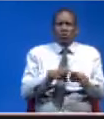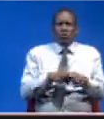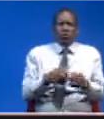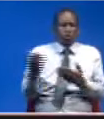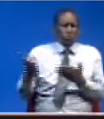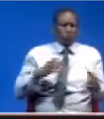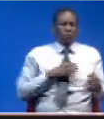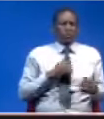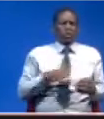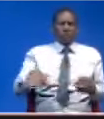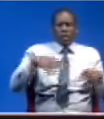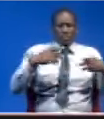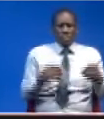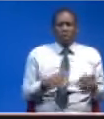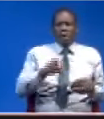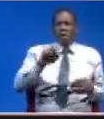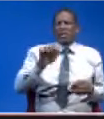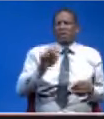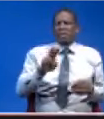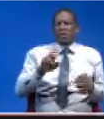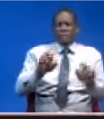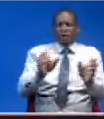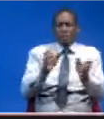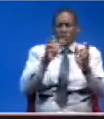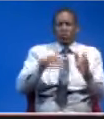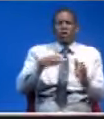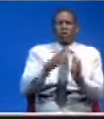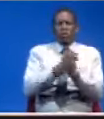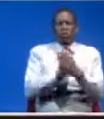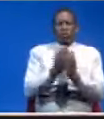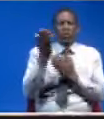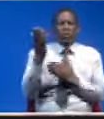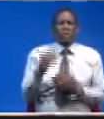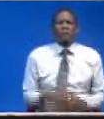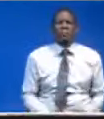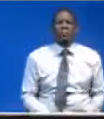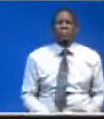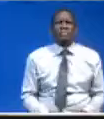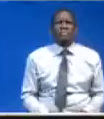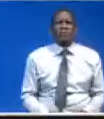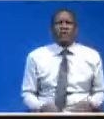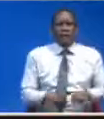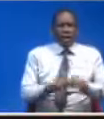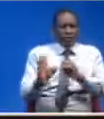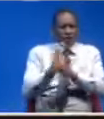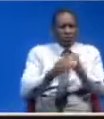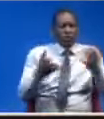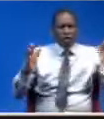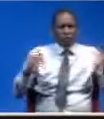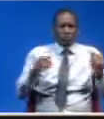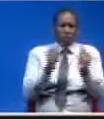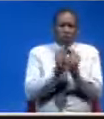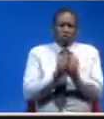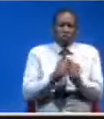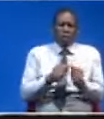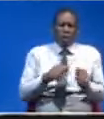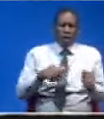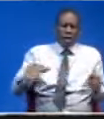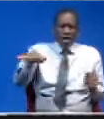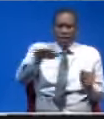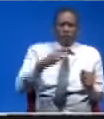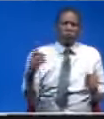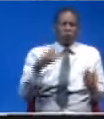locals. NTV's Kevin Mutai with more details. As the country marked the October Mazingira holiday on